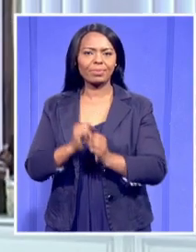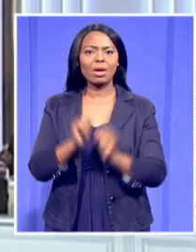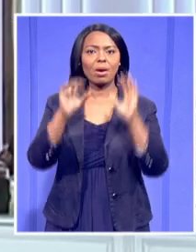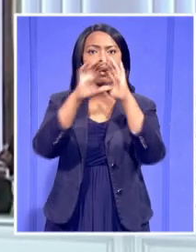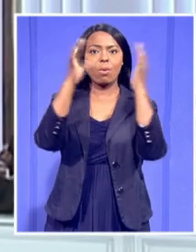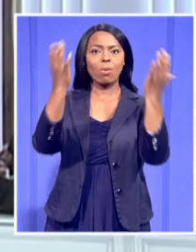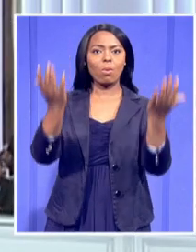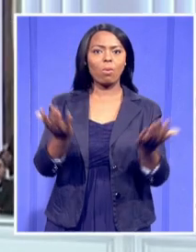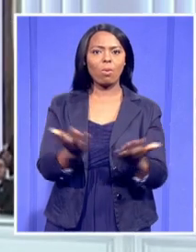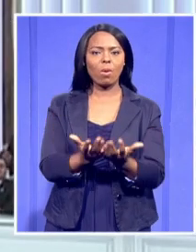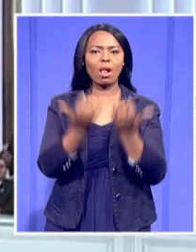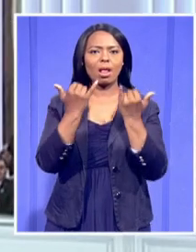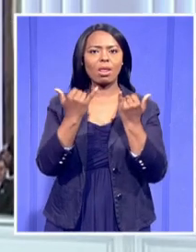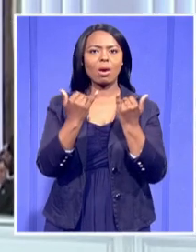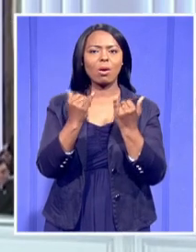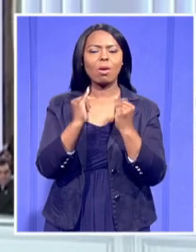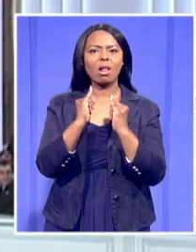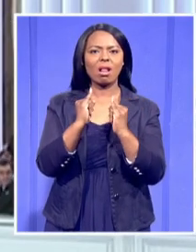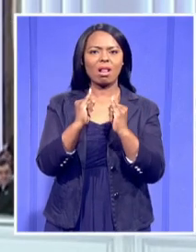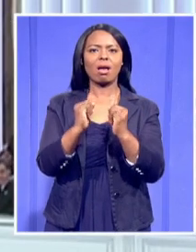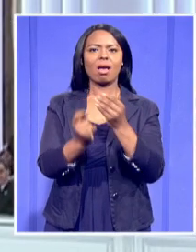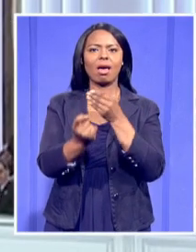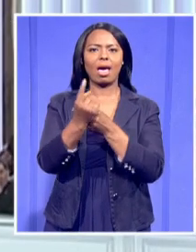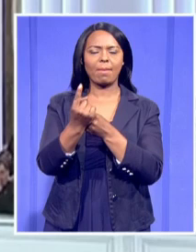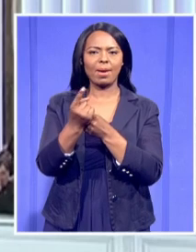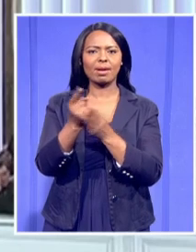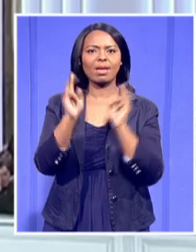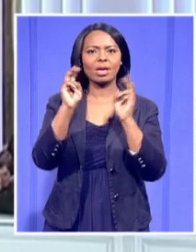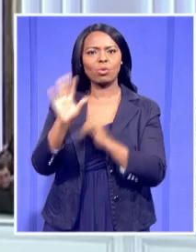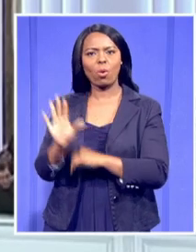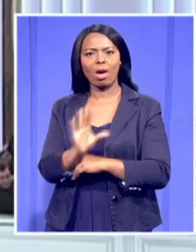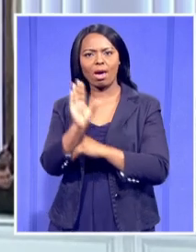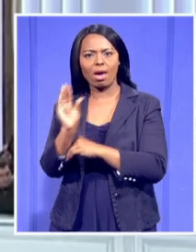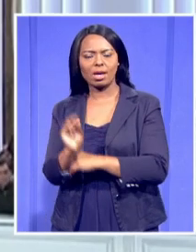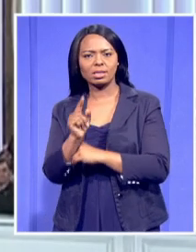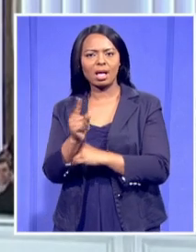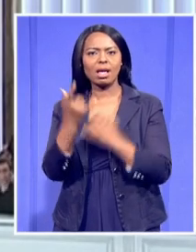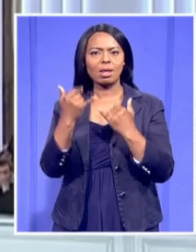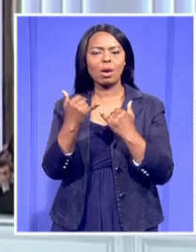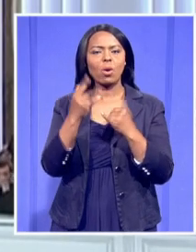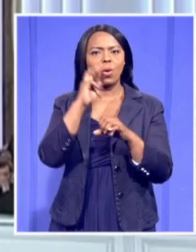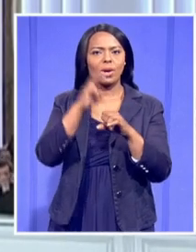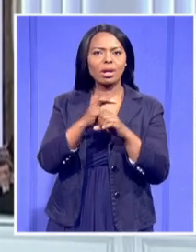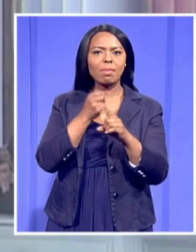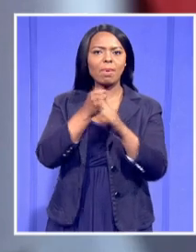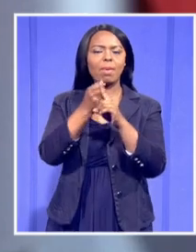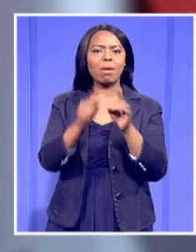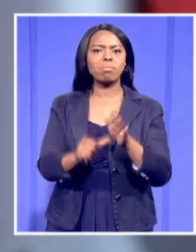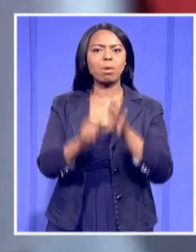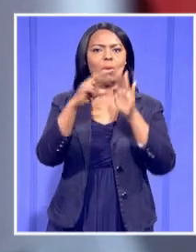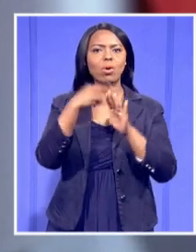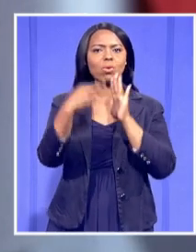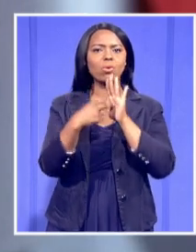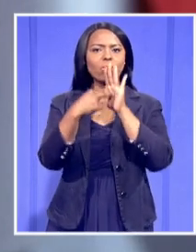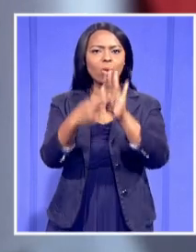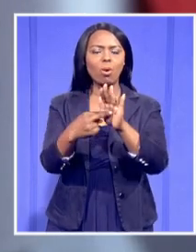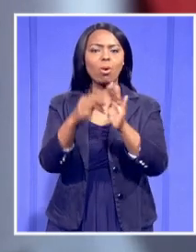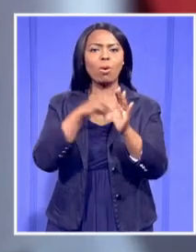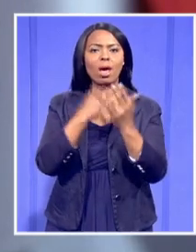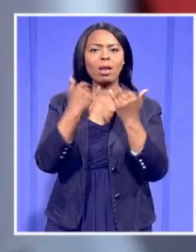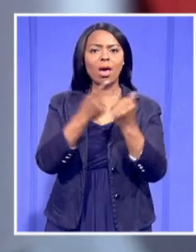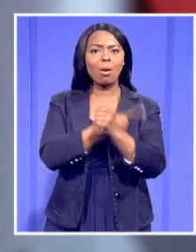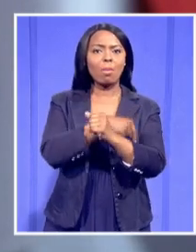is becoming truly multipolar, with Asia playing a prominent, if not key, role as new centers of